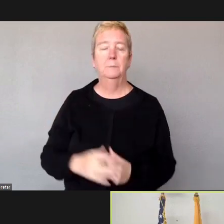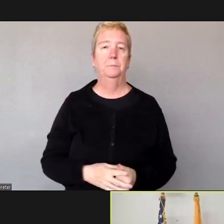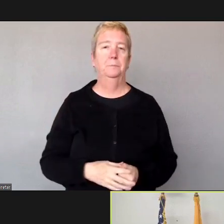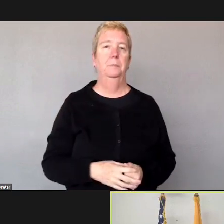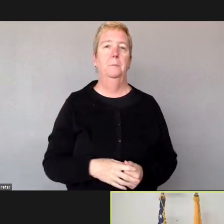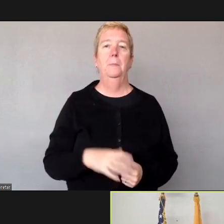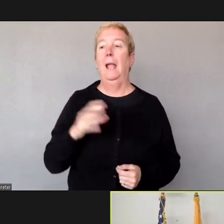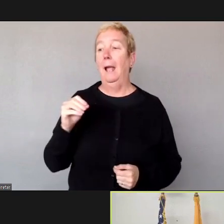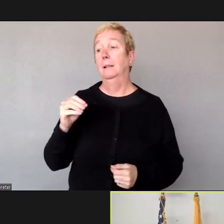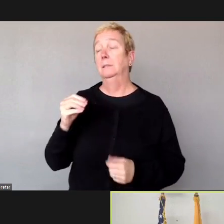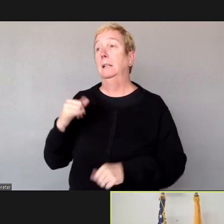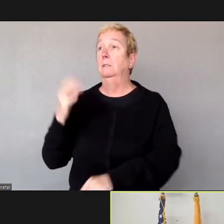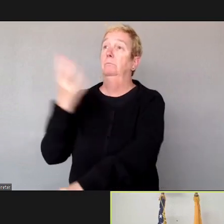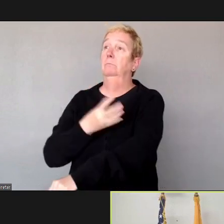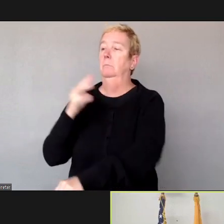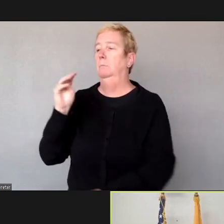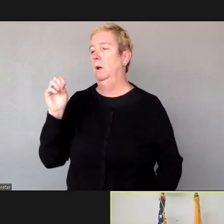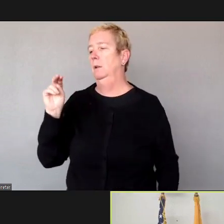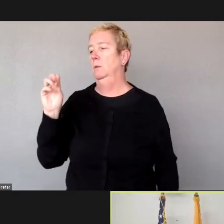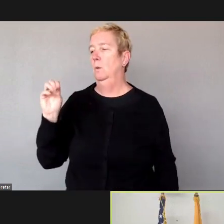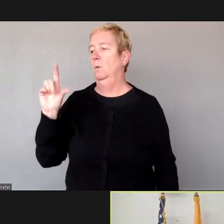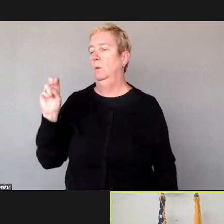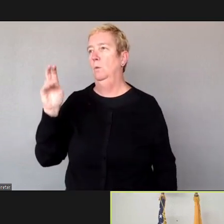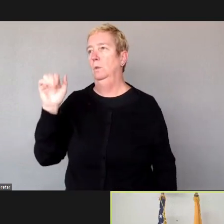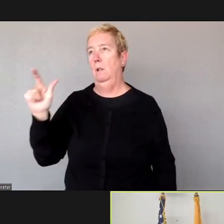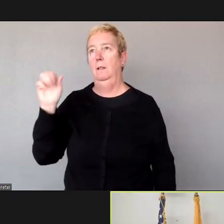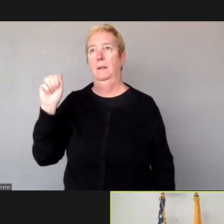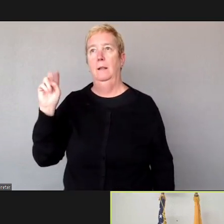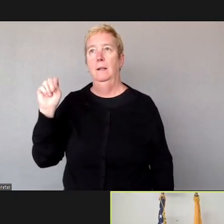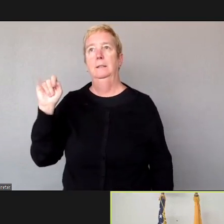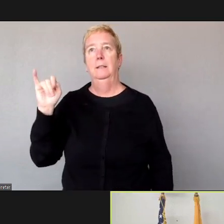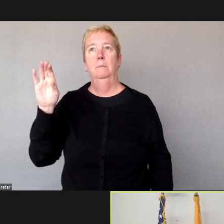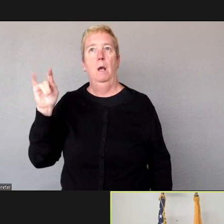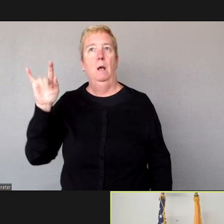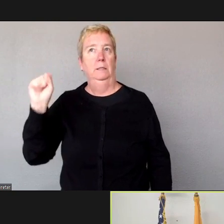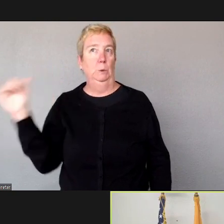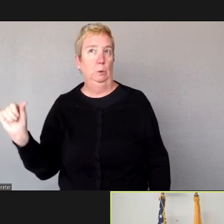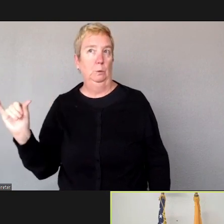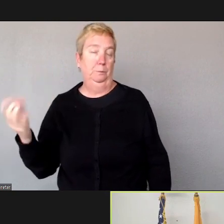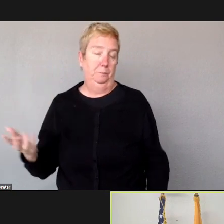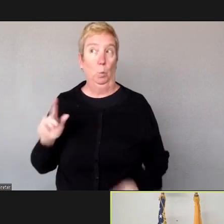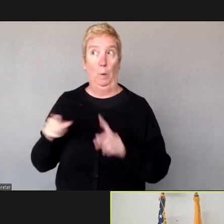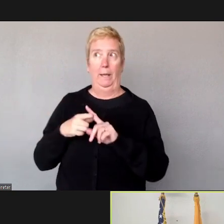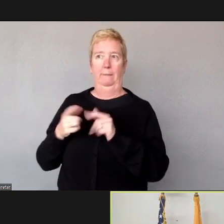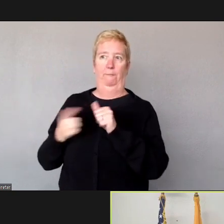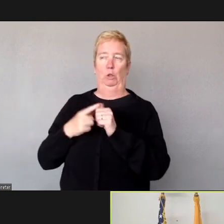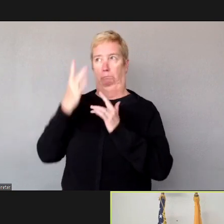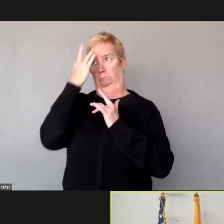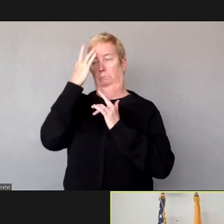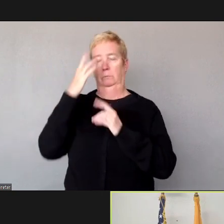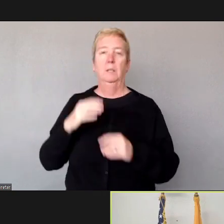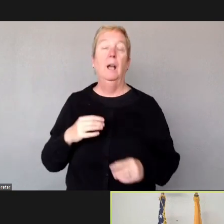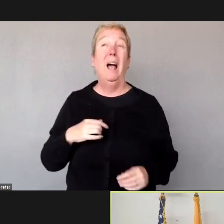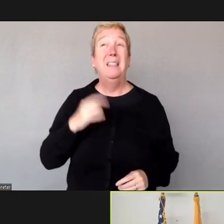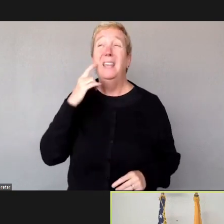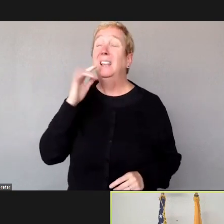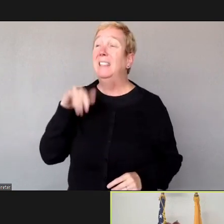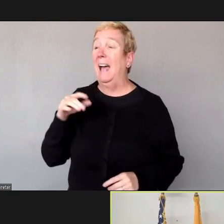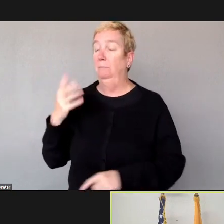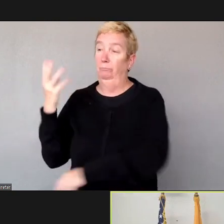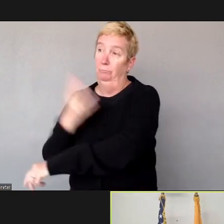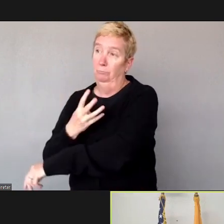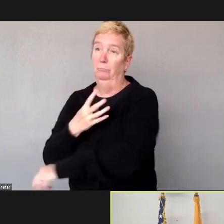monoclonal antibodies when they first get sick. So I think the vaccines and the monoclonal antibodies, and particularly the oral treatments, are probably why